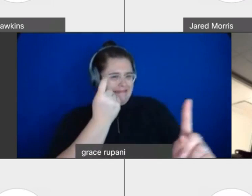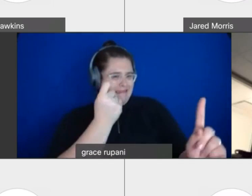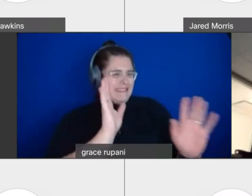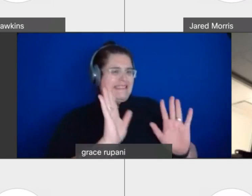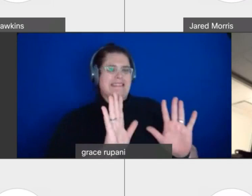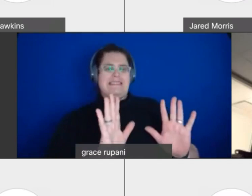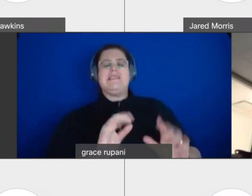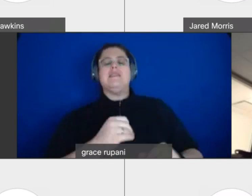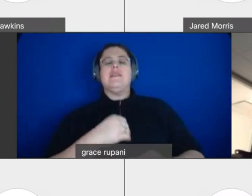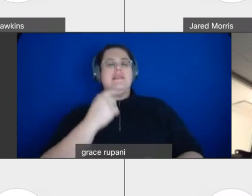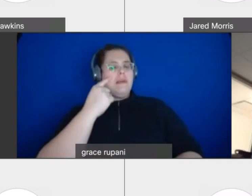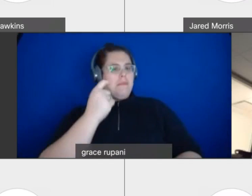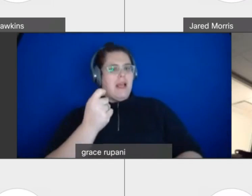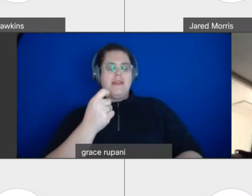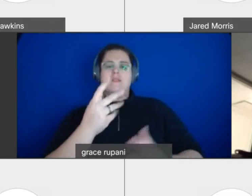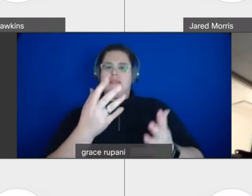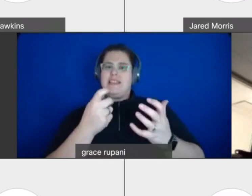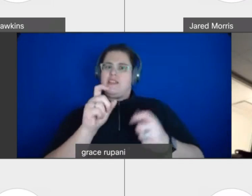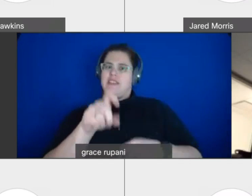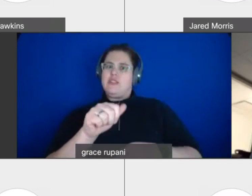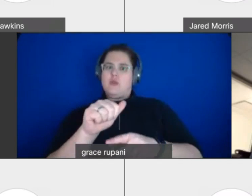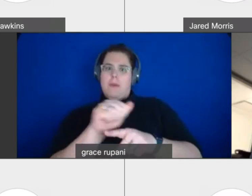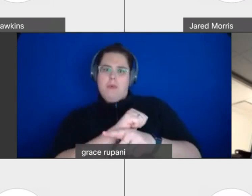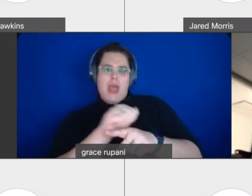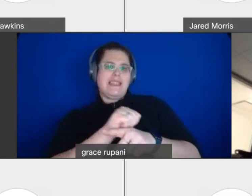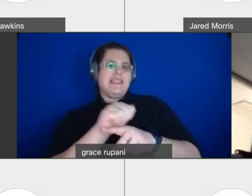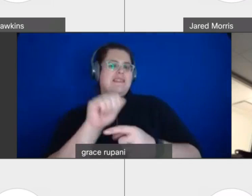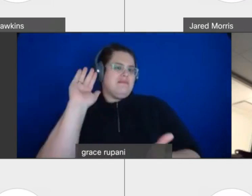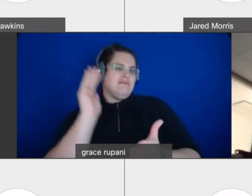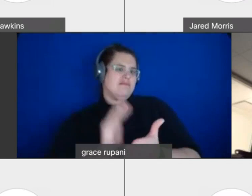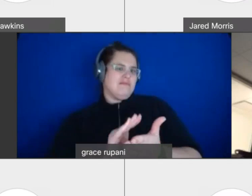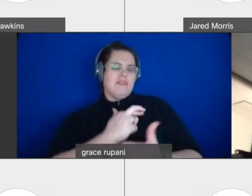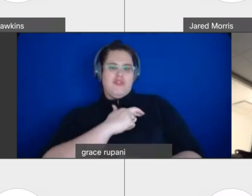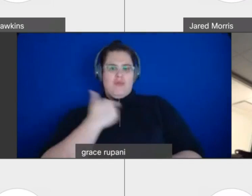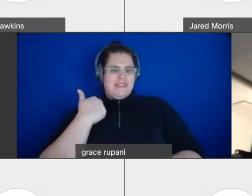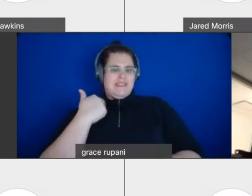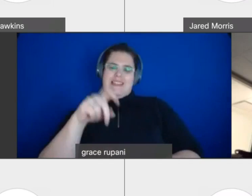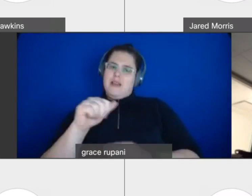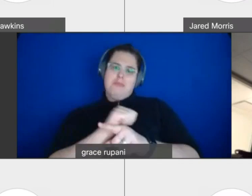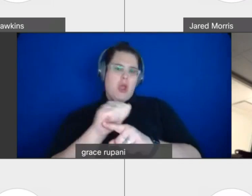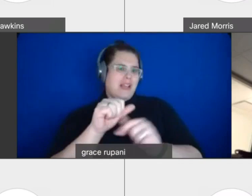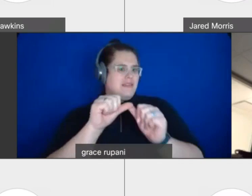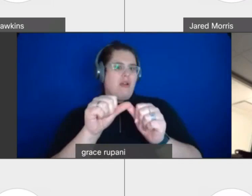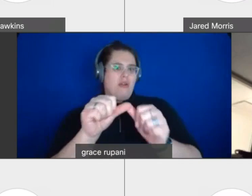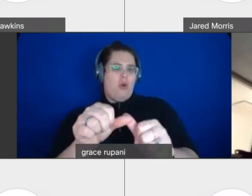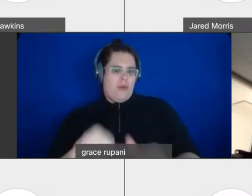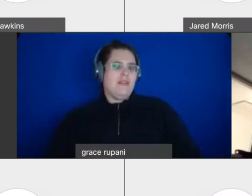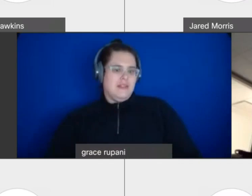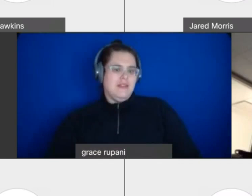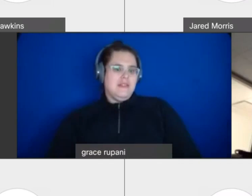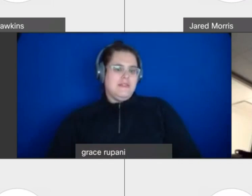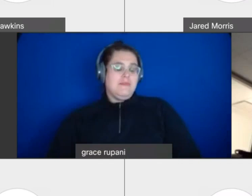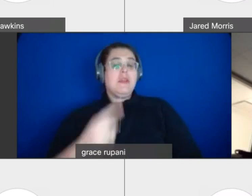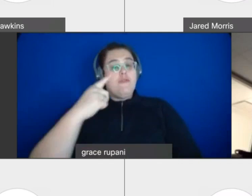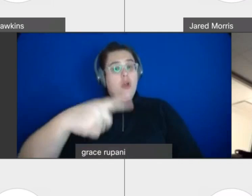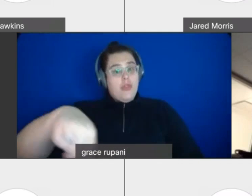practice solid mitigation strategies. And for those of you who've really been on board with this effort from the beginning,